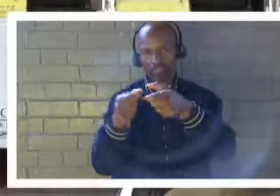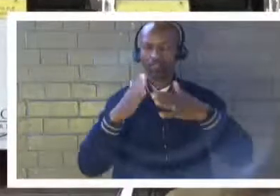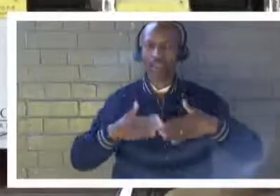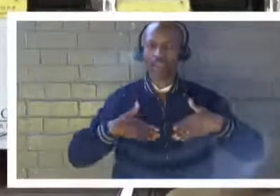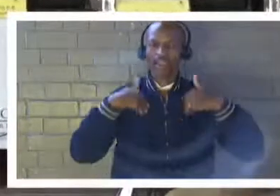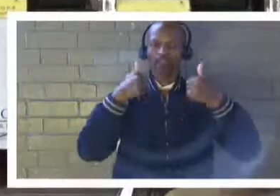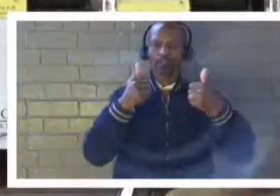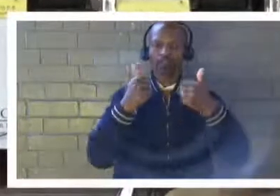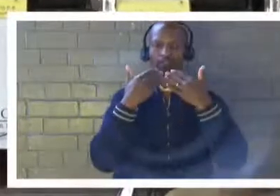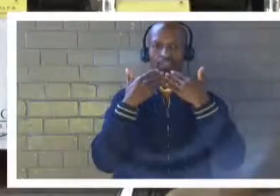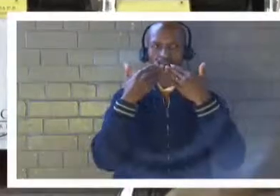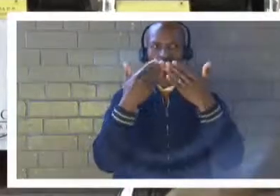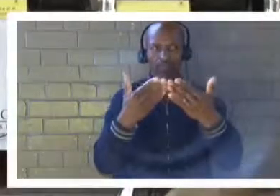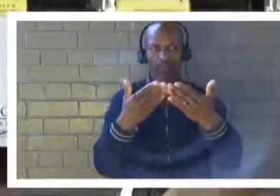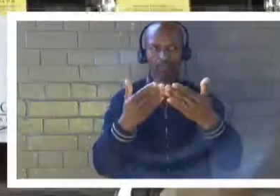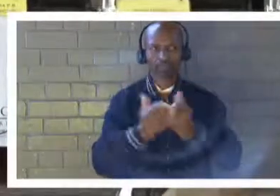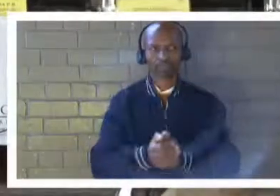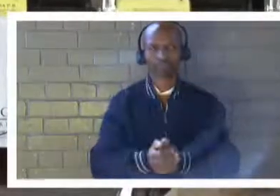Health. Thank you.